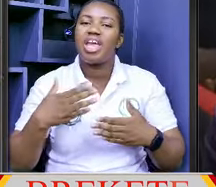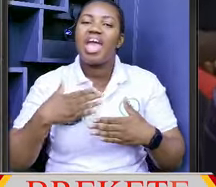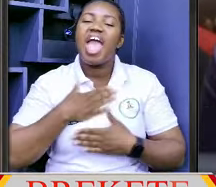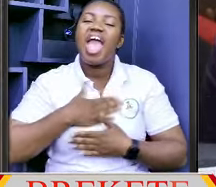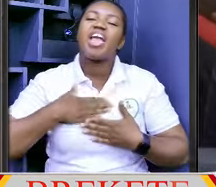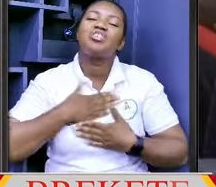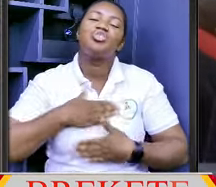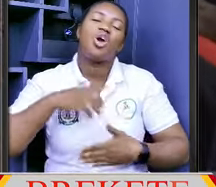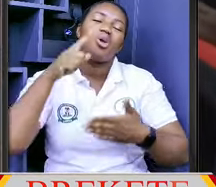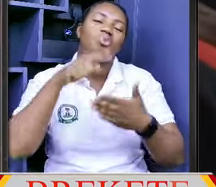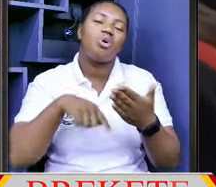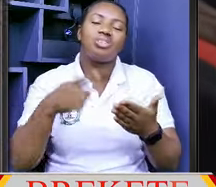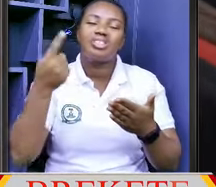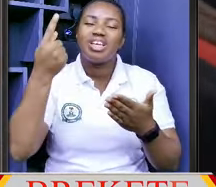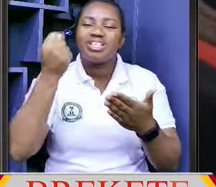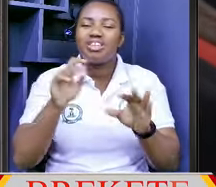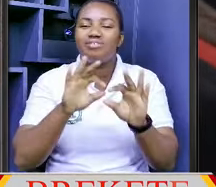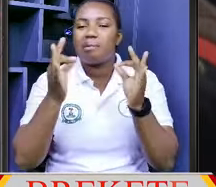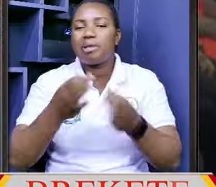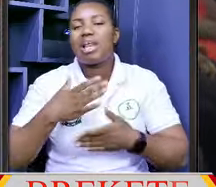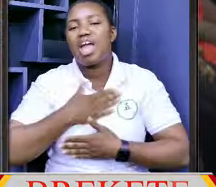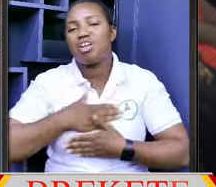enjoying.